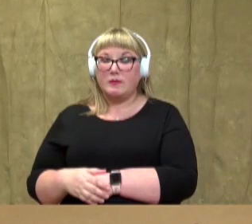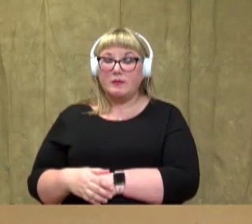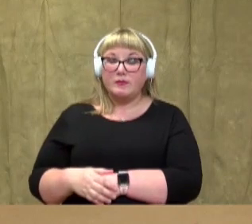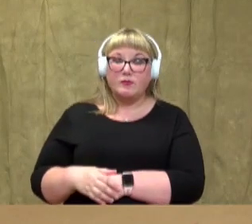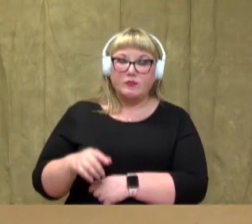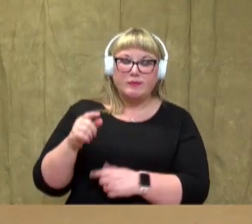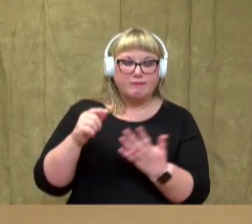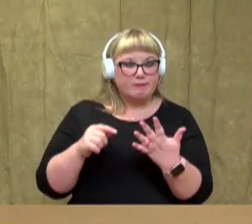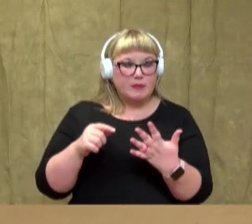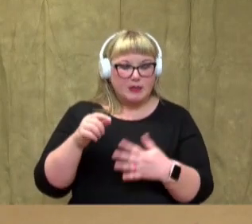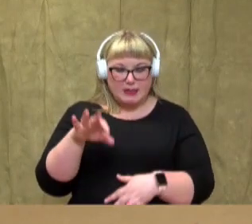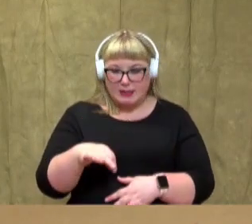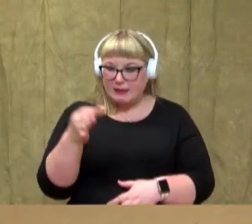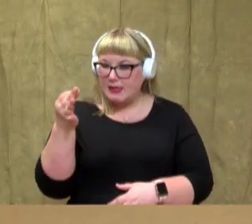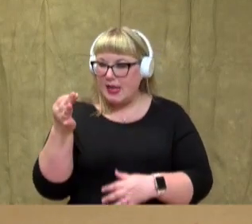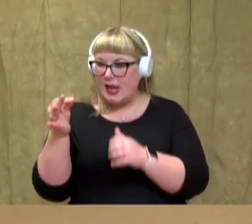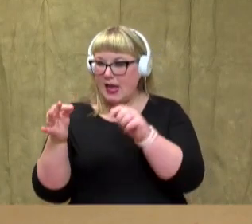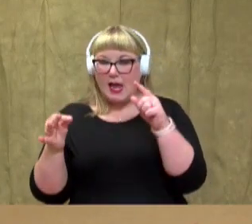At.